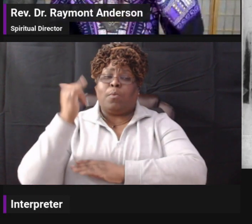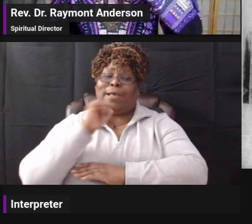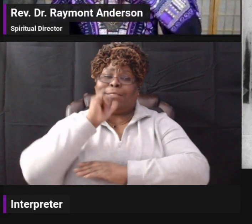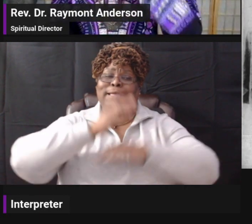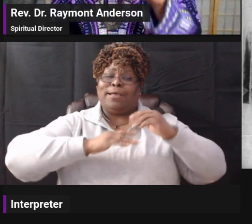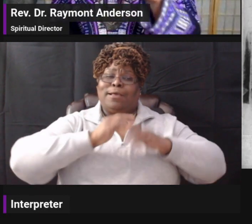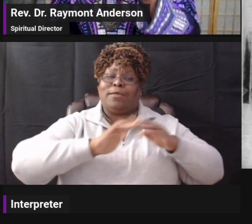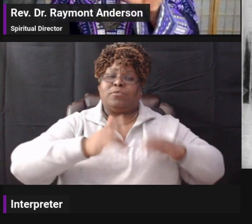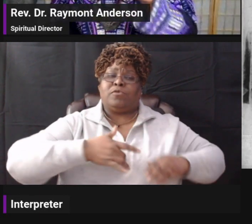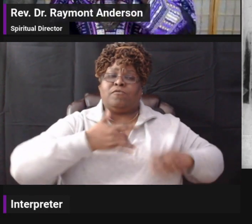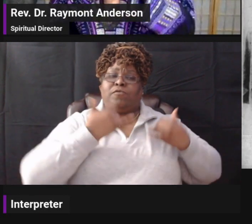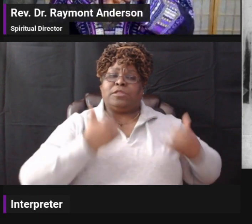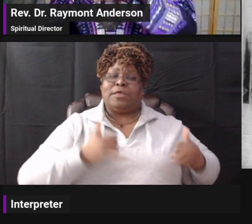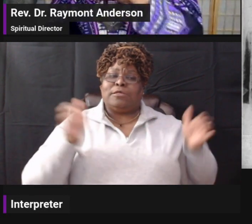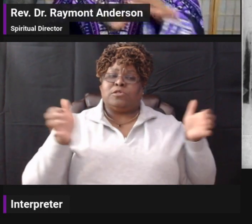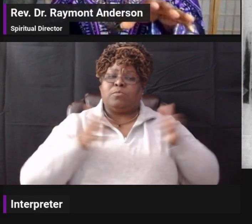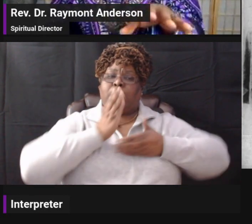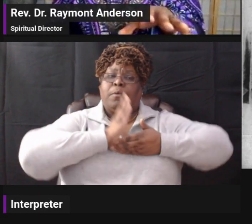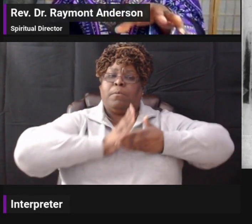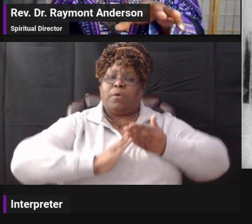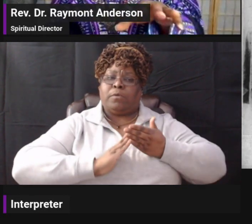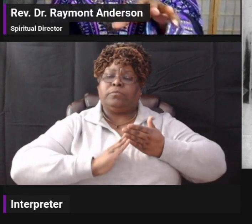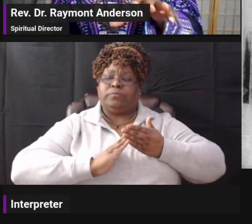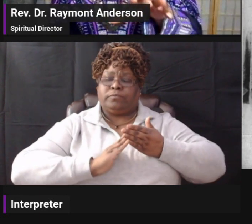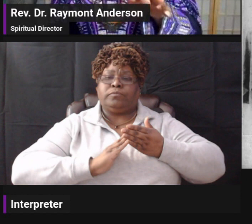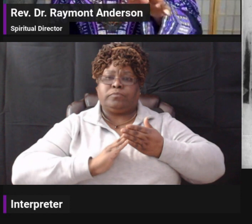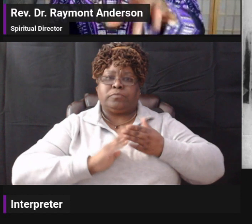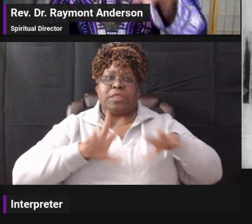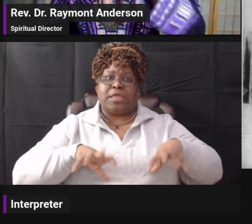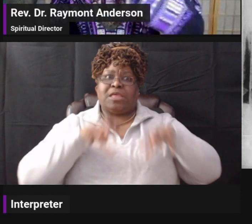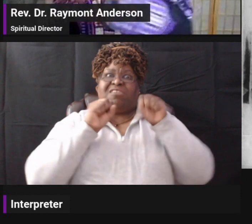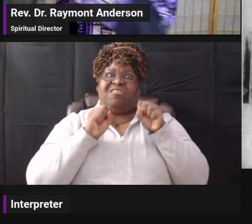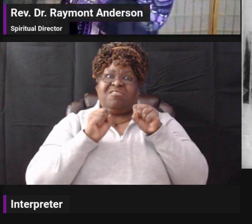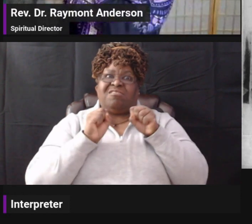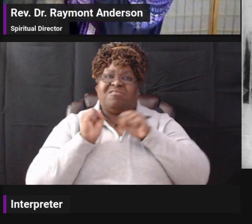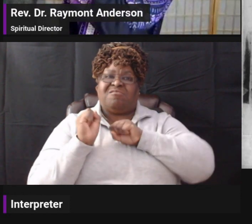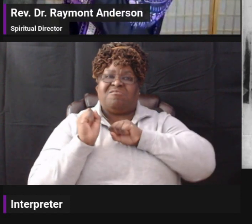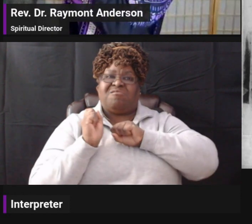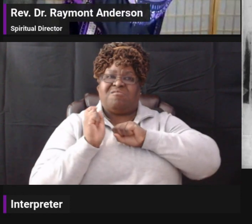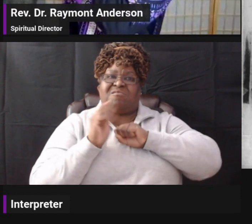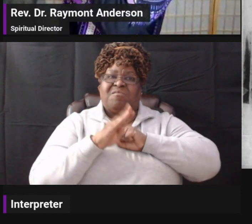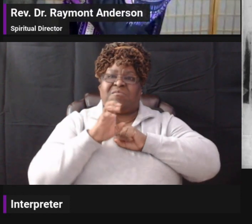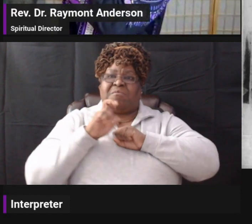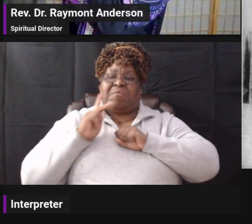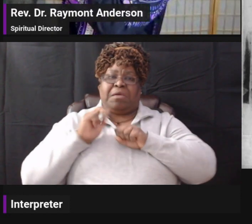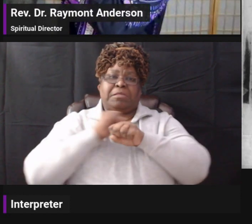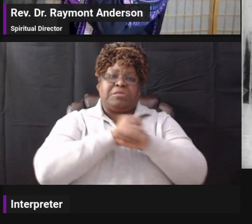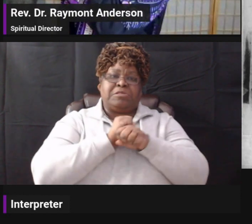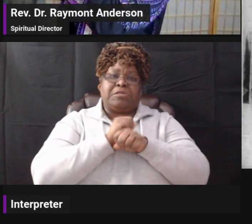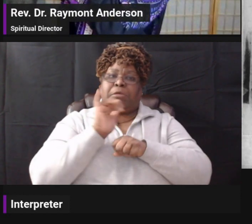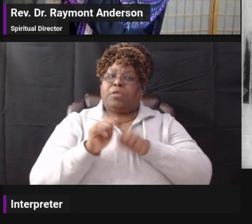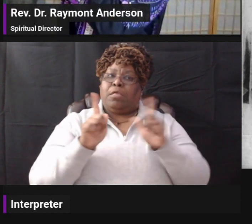it, because the discomfort you're feeling right now is the least of your concerns. Getting caught and going back to what you are